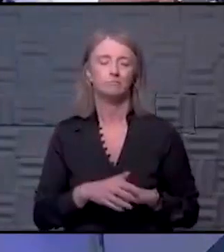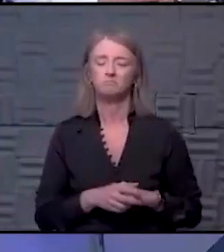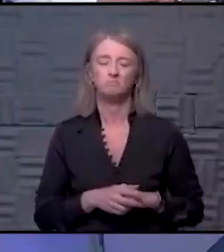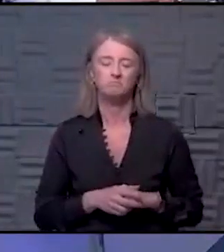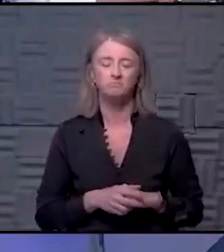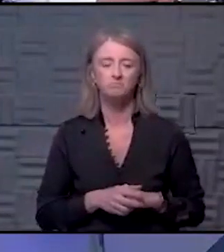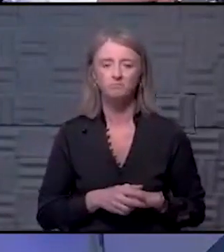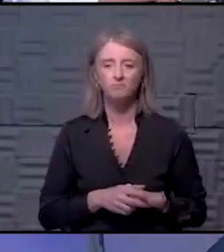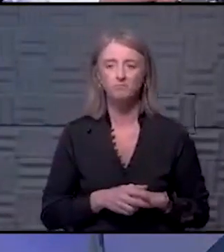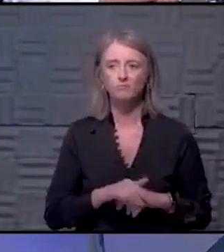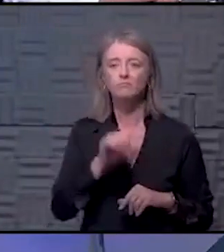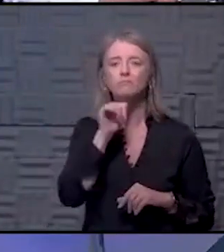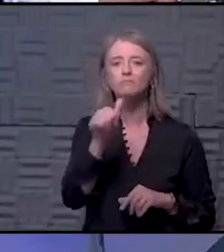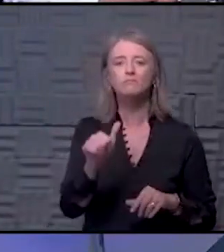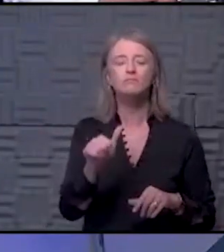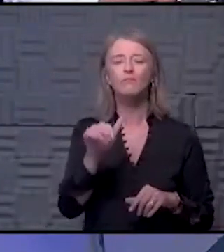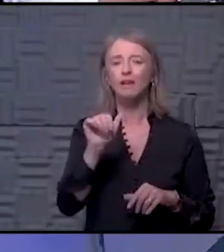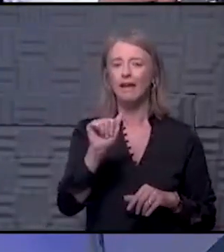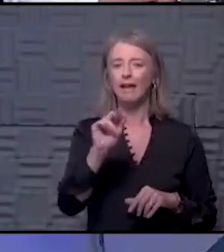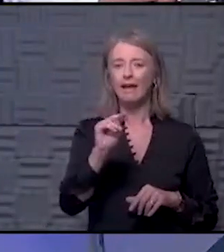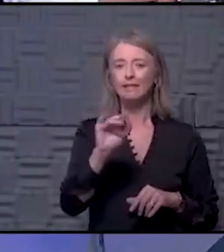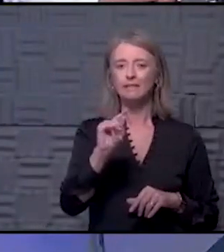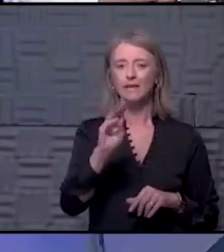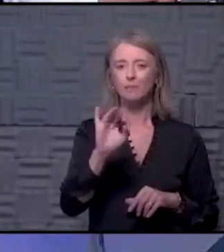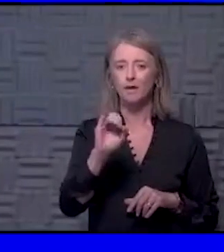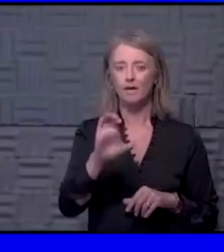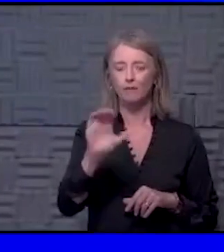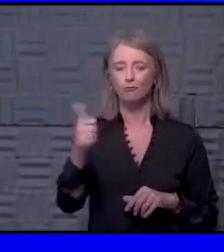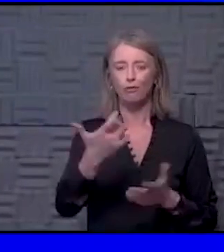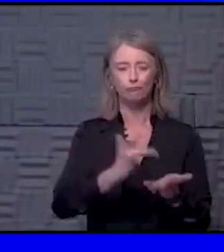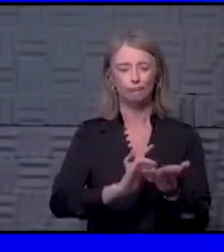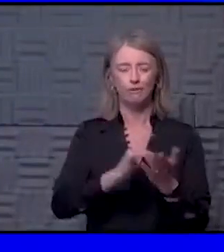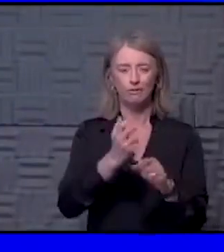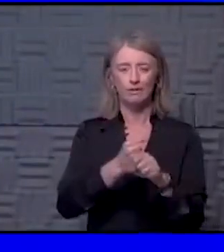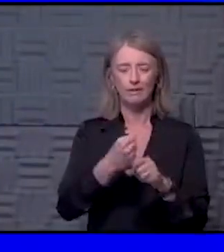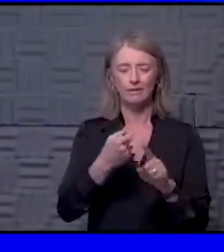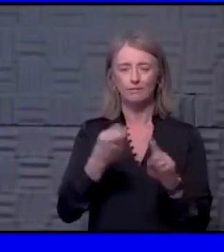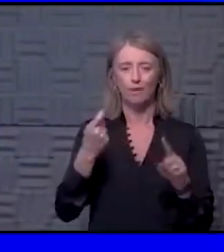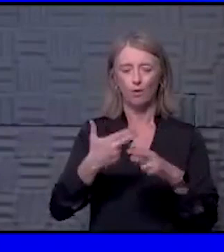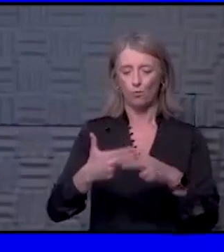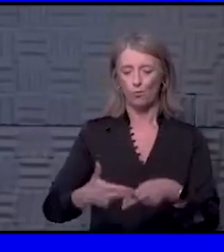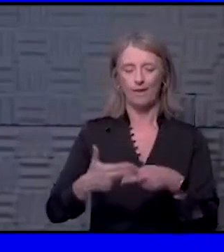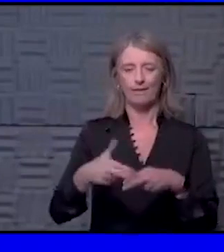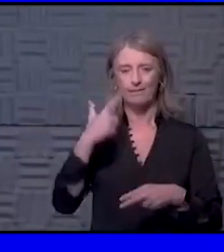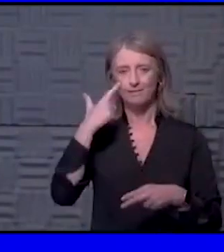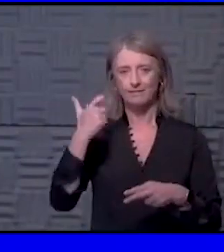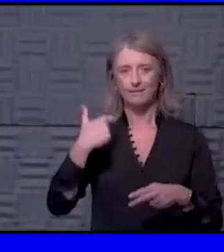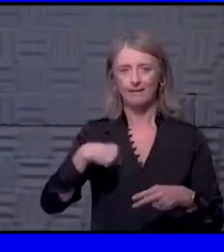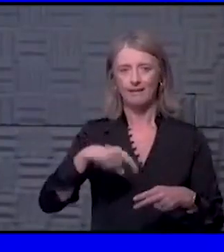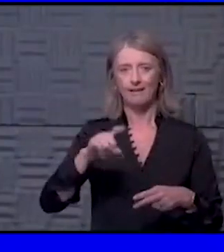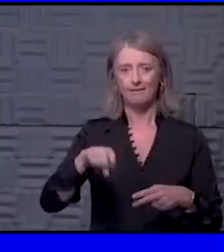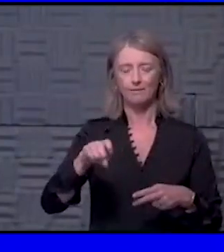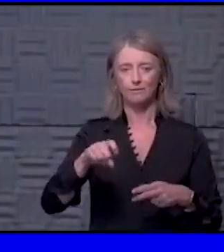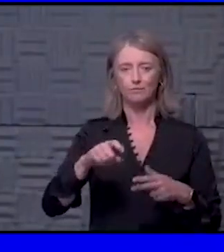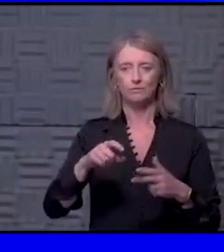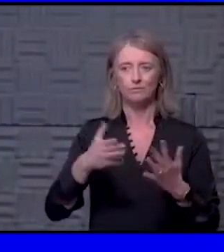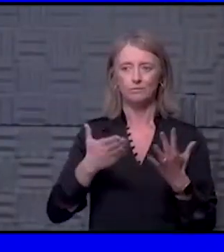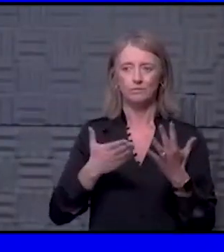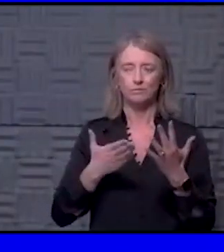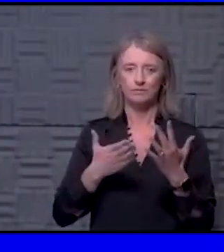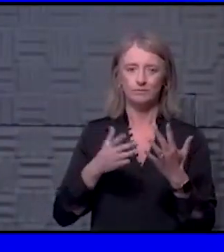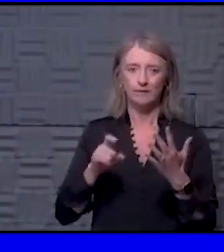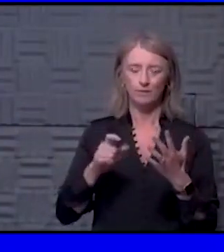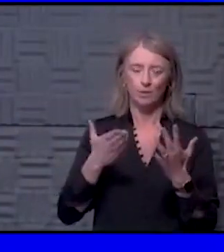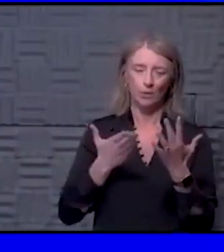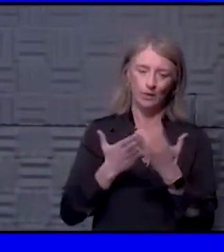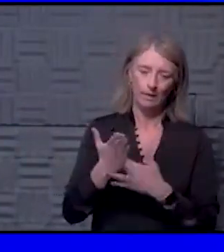and remember, you know, it's not like an antibiotic or another drug that you give based on weight, because it has to go into